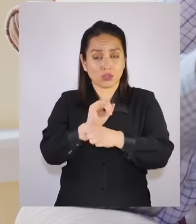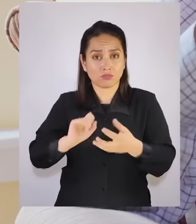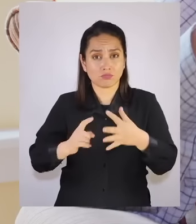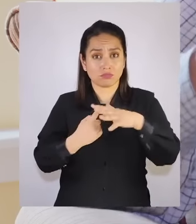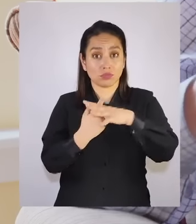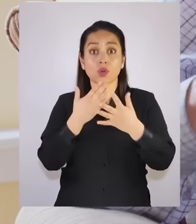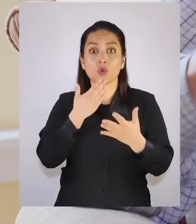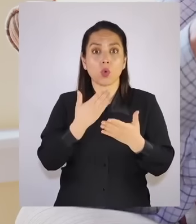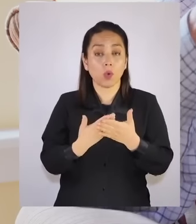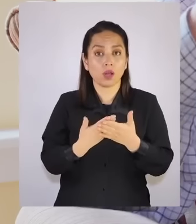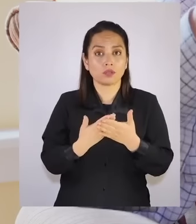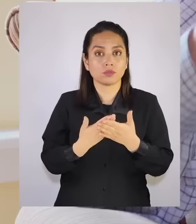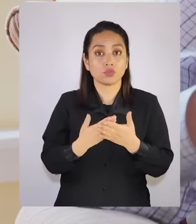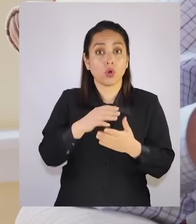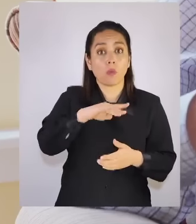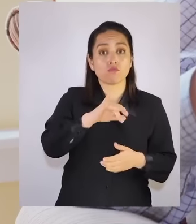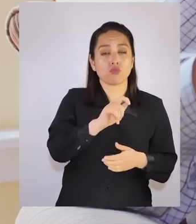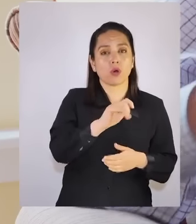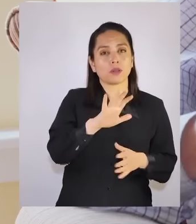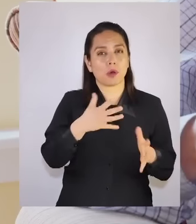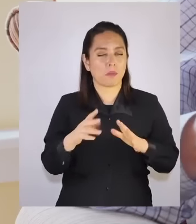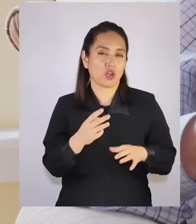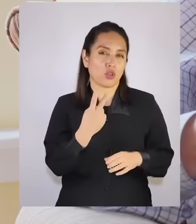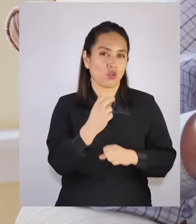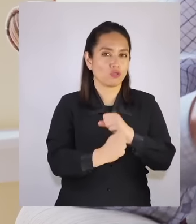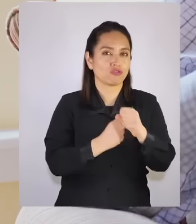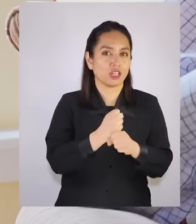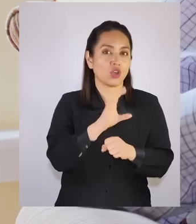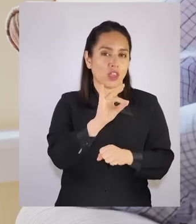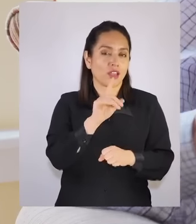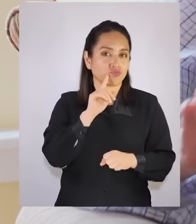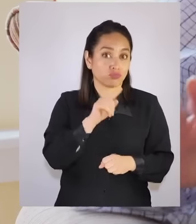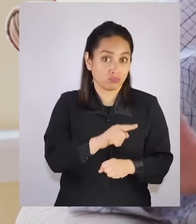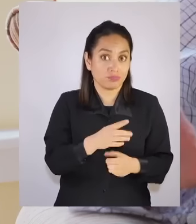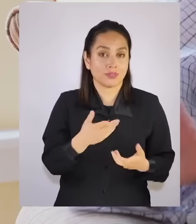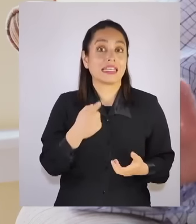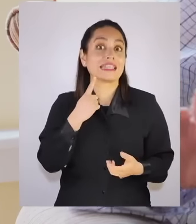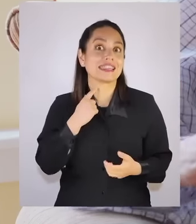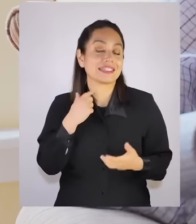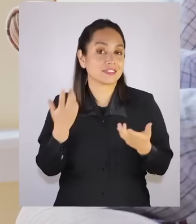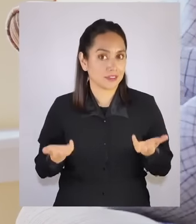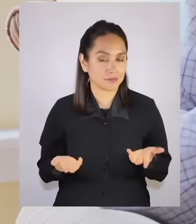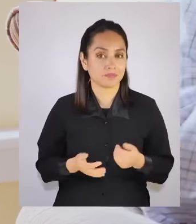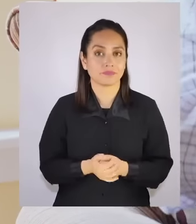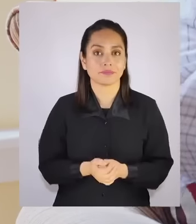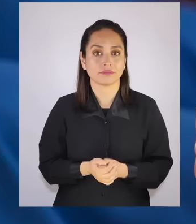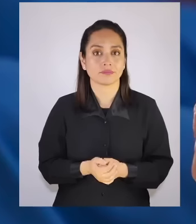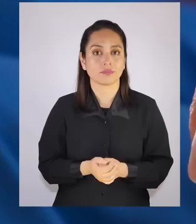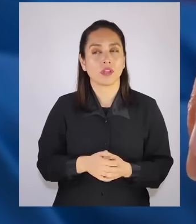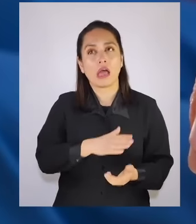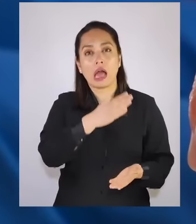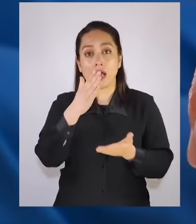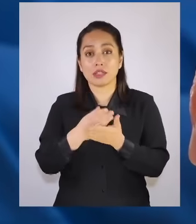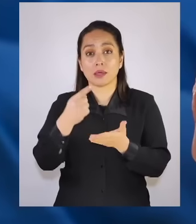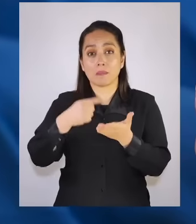born literally when John Moat was 2 years of age. And what's interesting is it wasn't